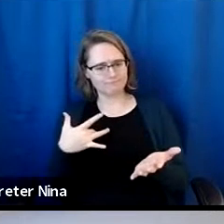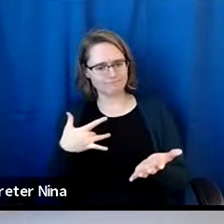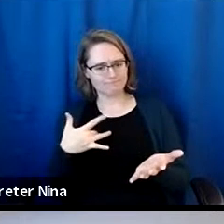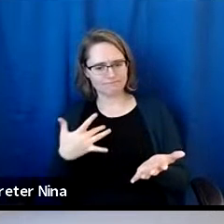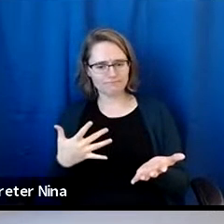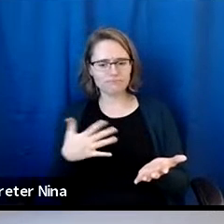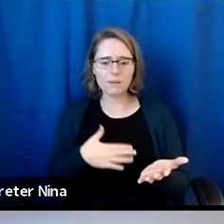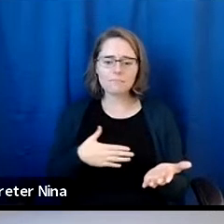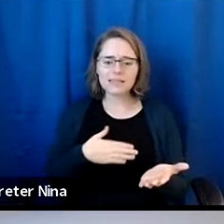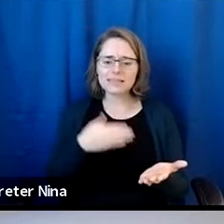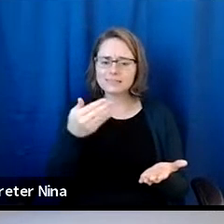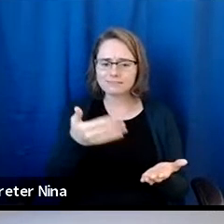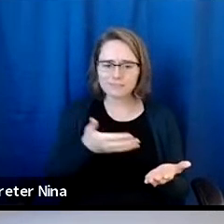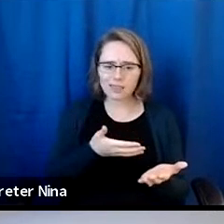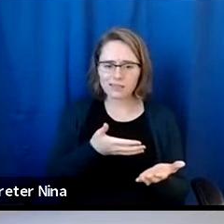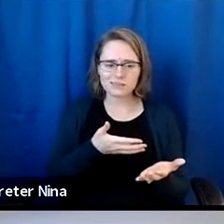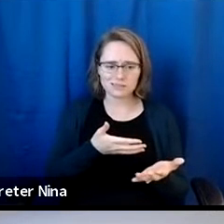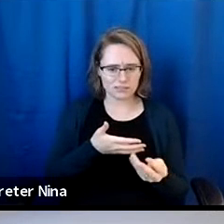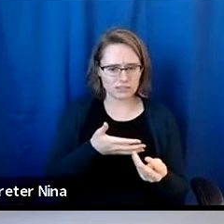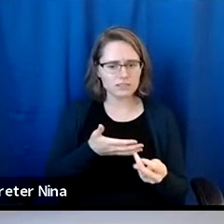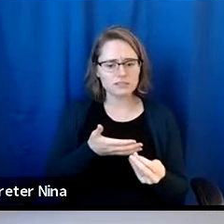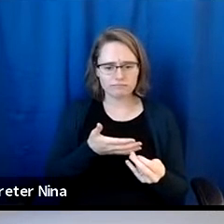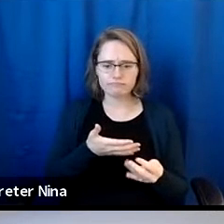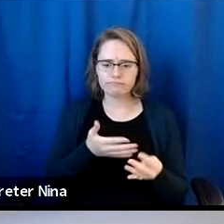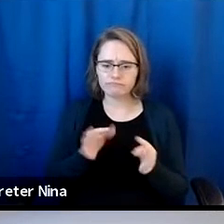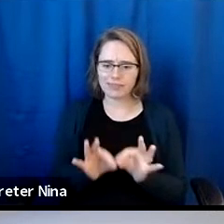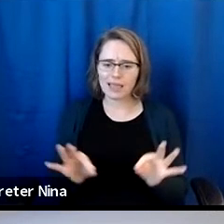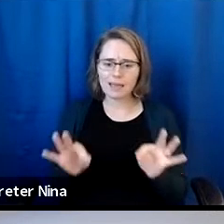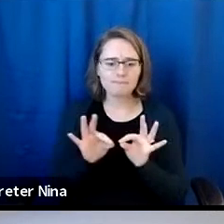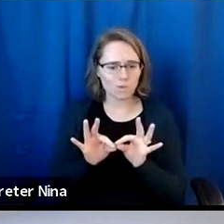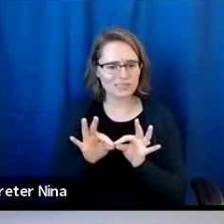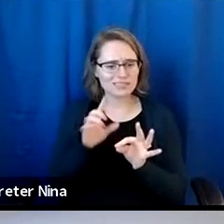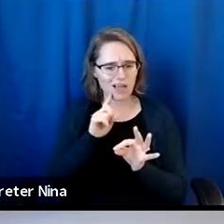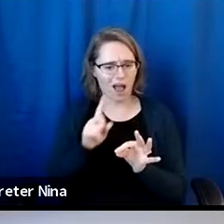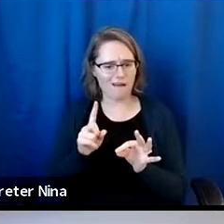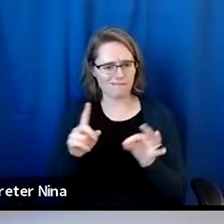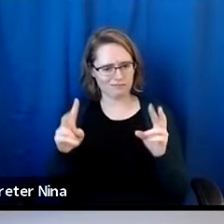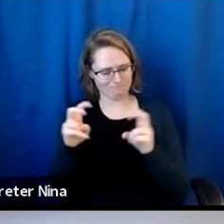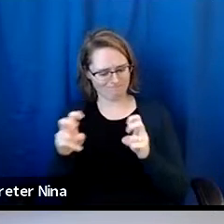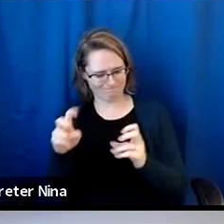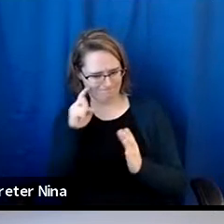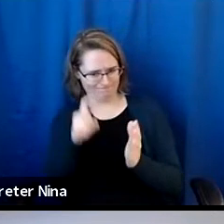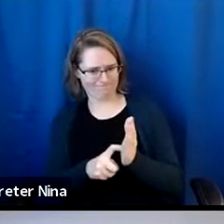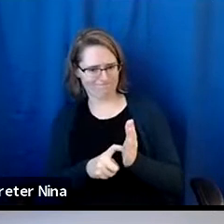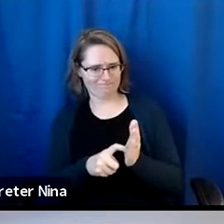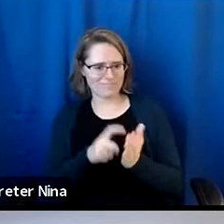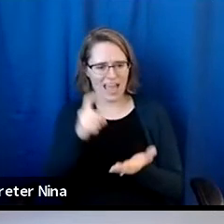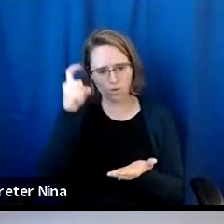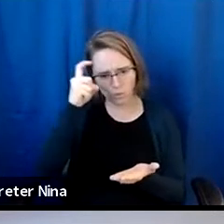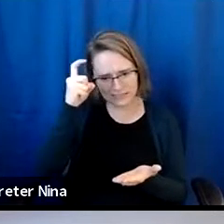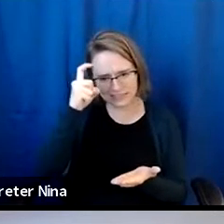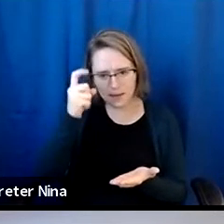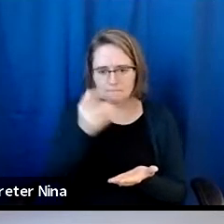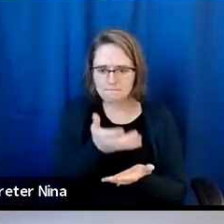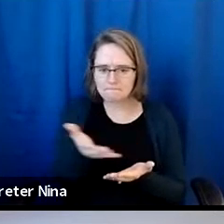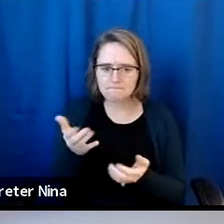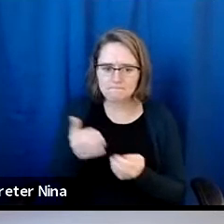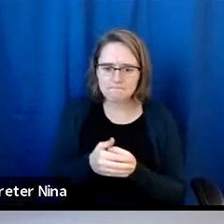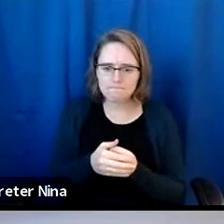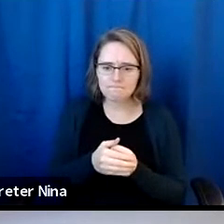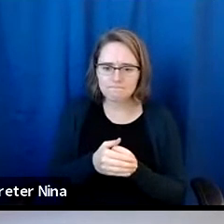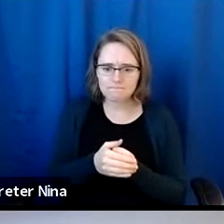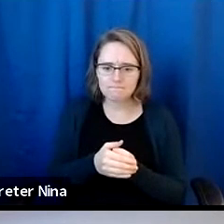Please share, as you see fit, the importance of discernment and wisdom as you